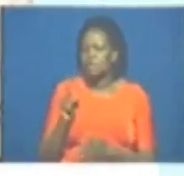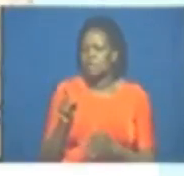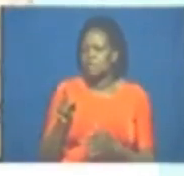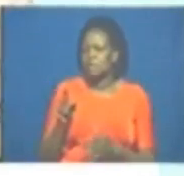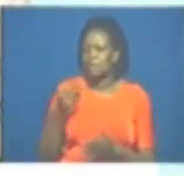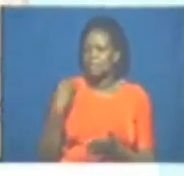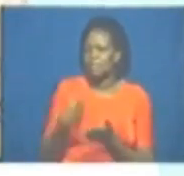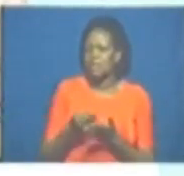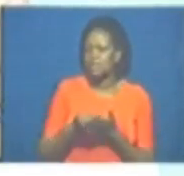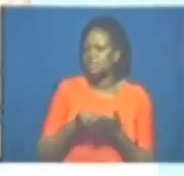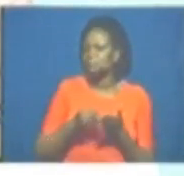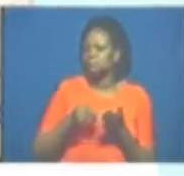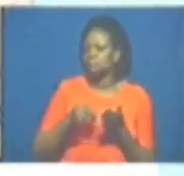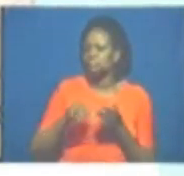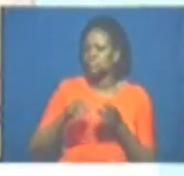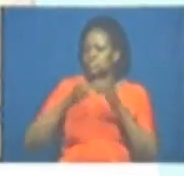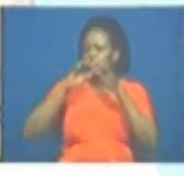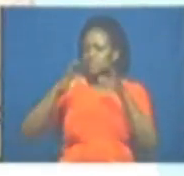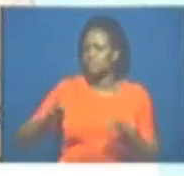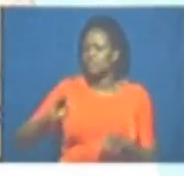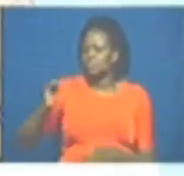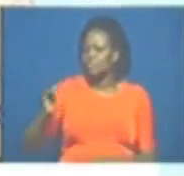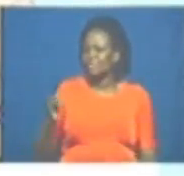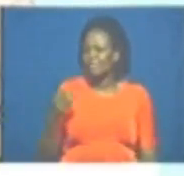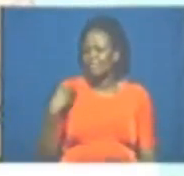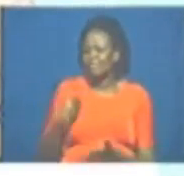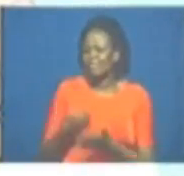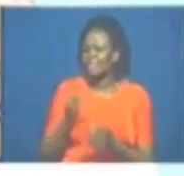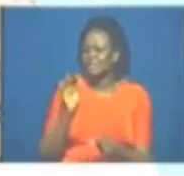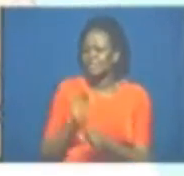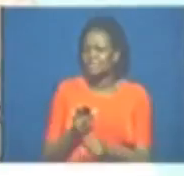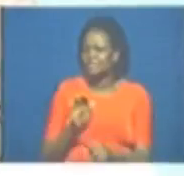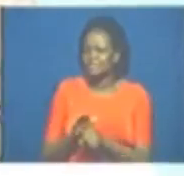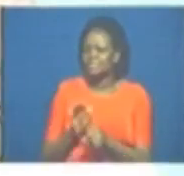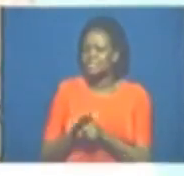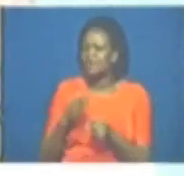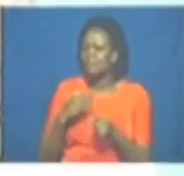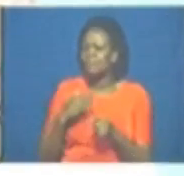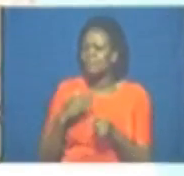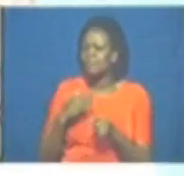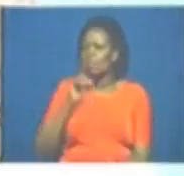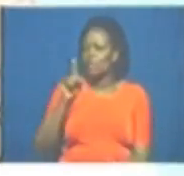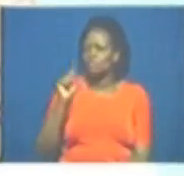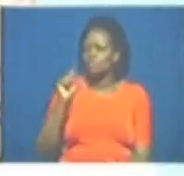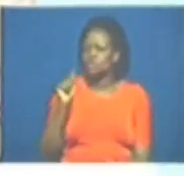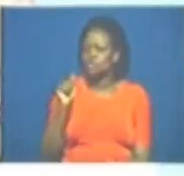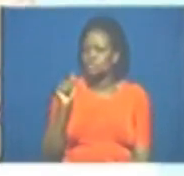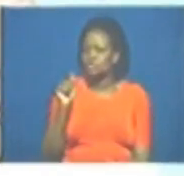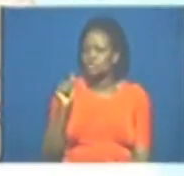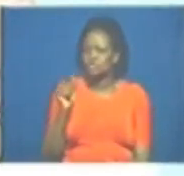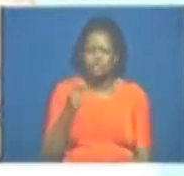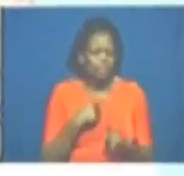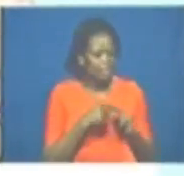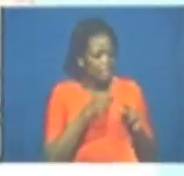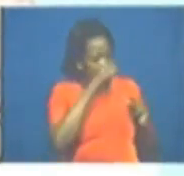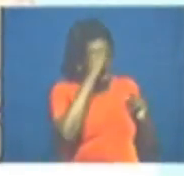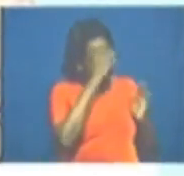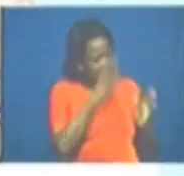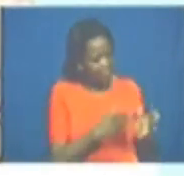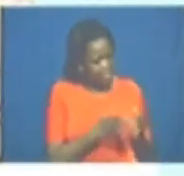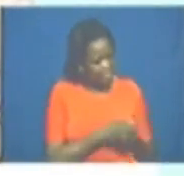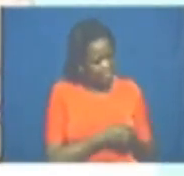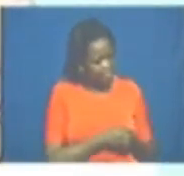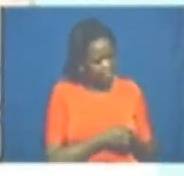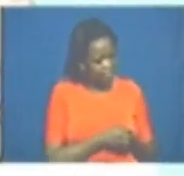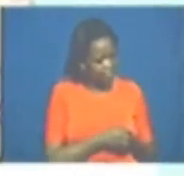lot. For the last 4 years, the counties have received over a trillion bob. That is a lot of money, you know? But you know, the governors, in fact, just cited,